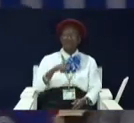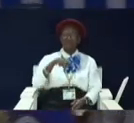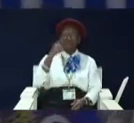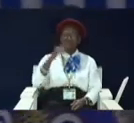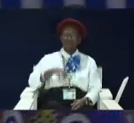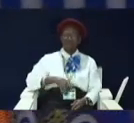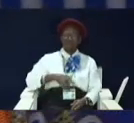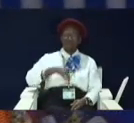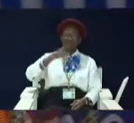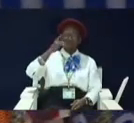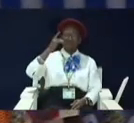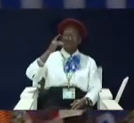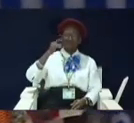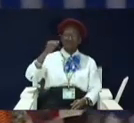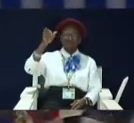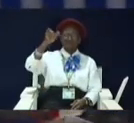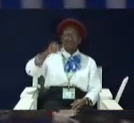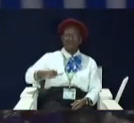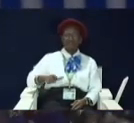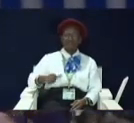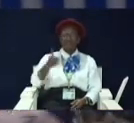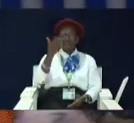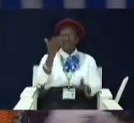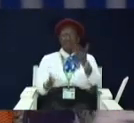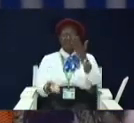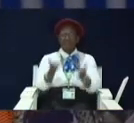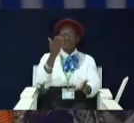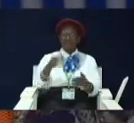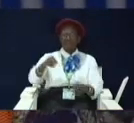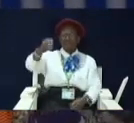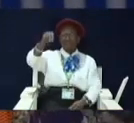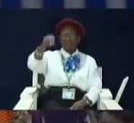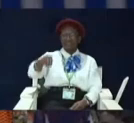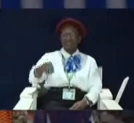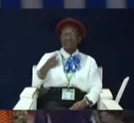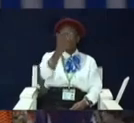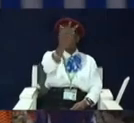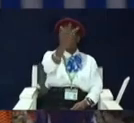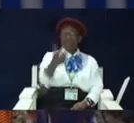feel they might need a laying on of hands,